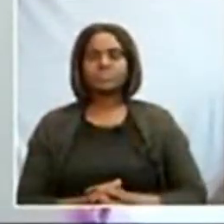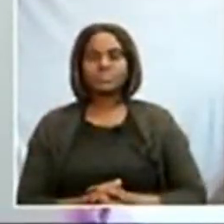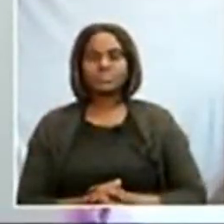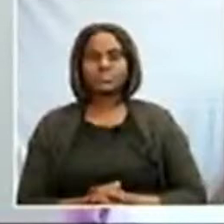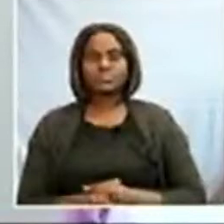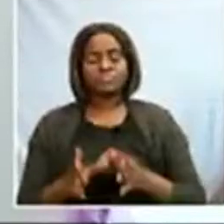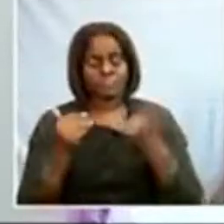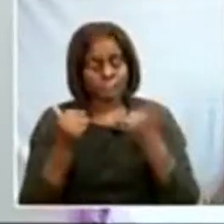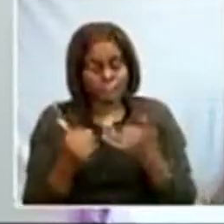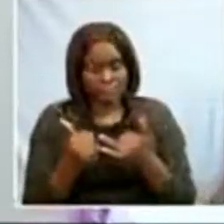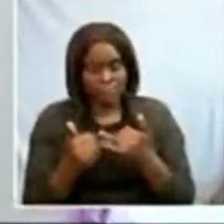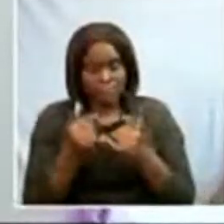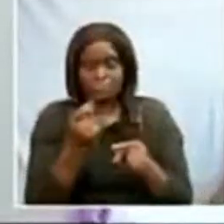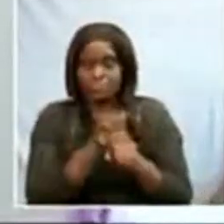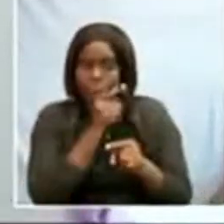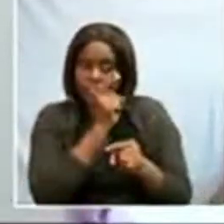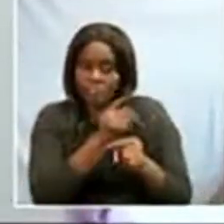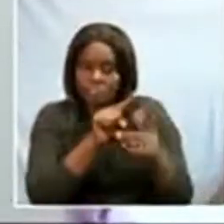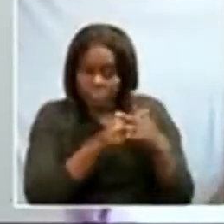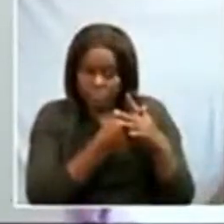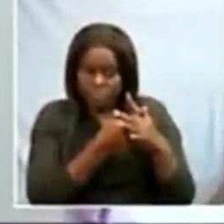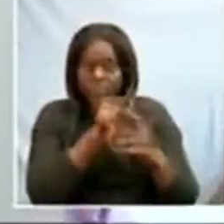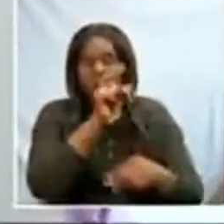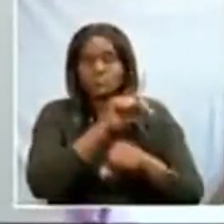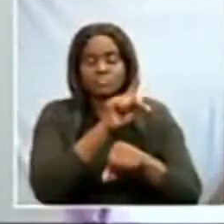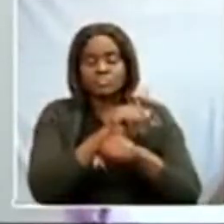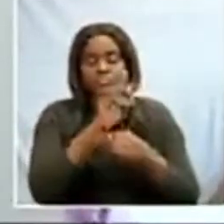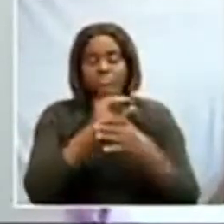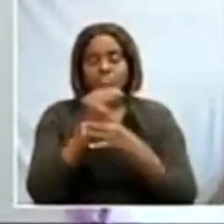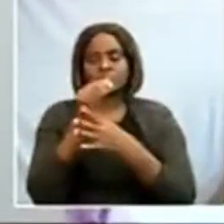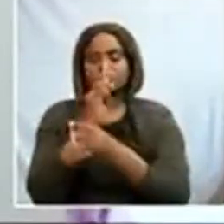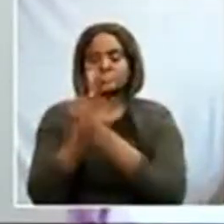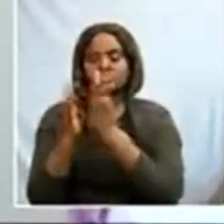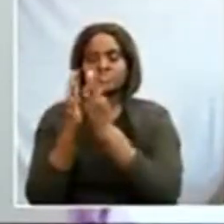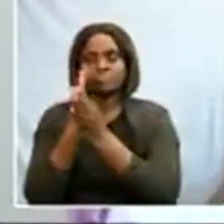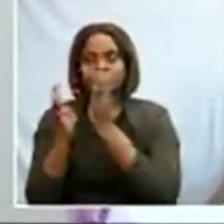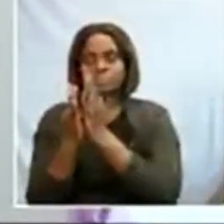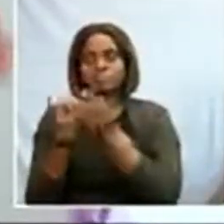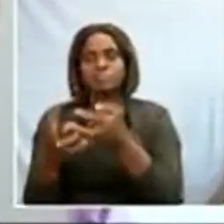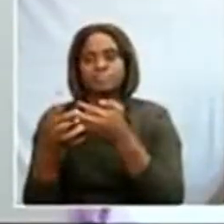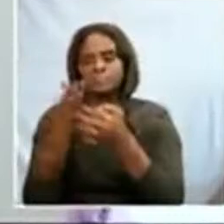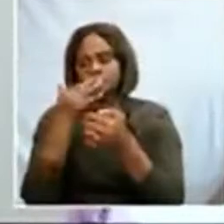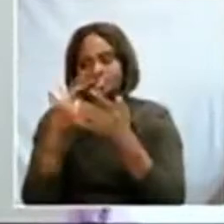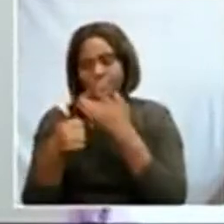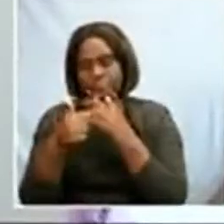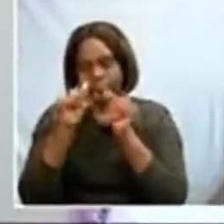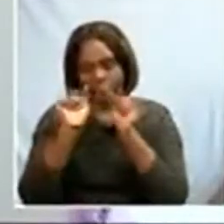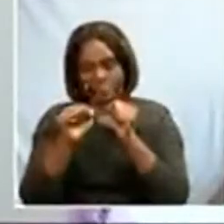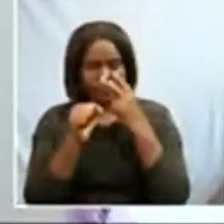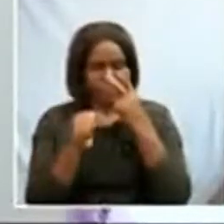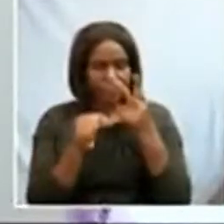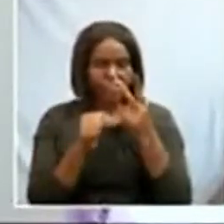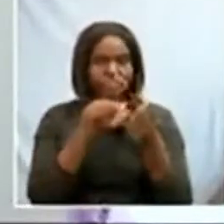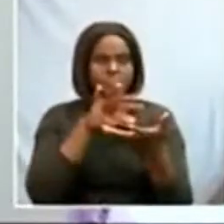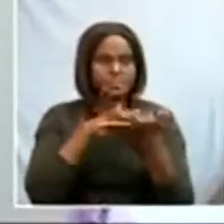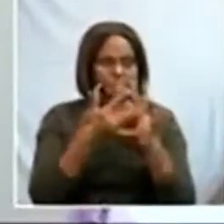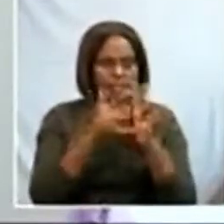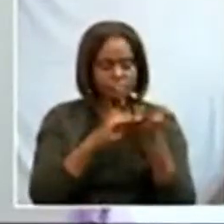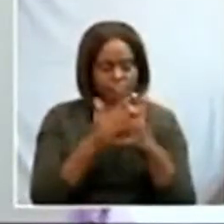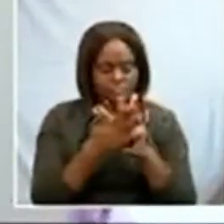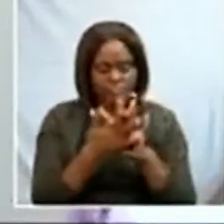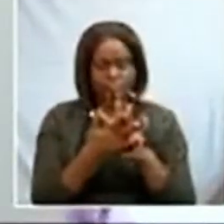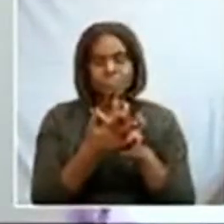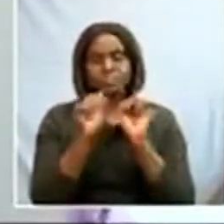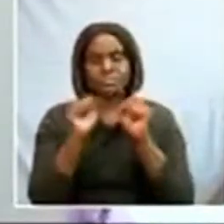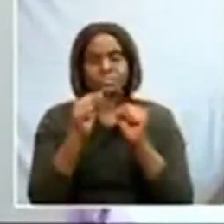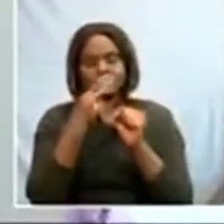Because right from the inception of a project or a building, the engineer should be able to see the mixtures, should be able to see that